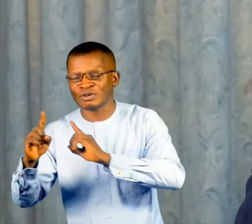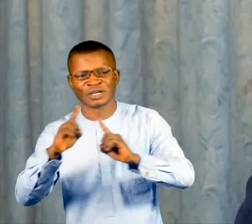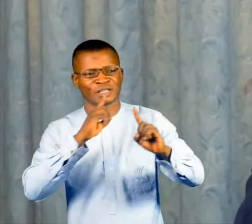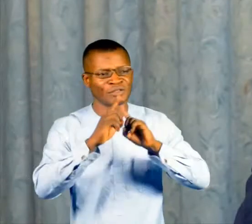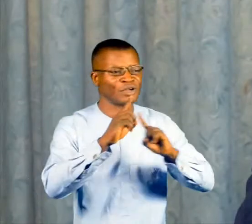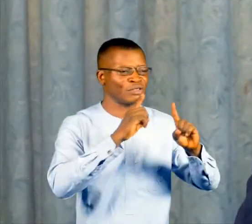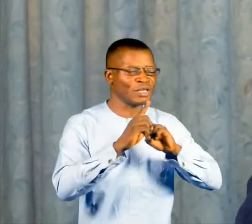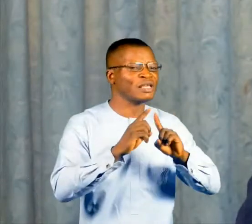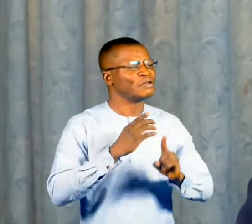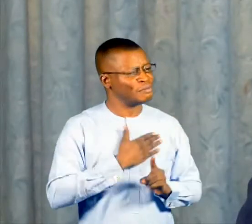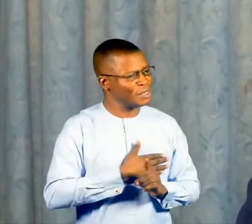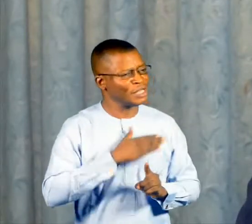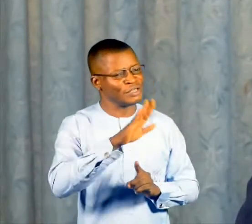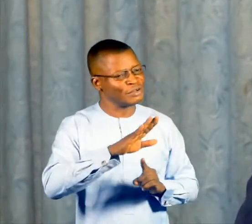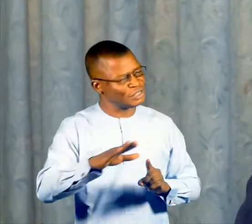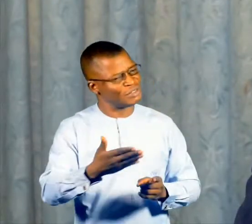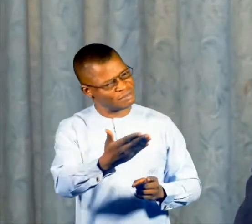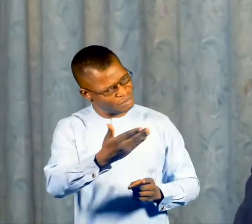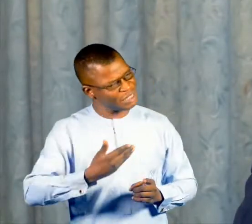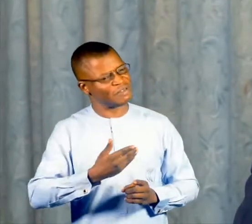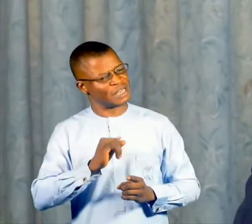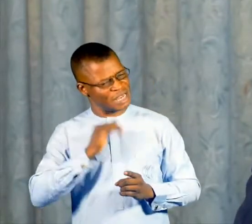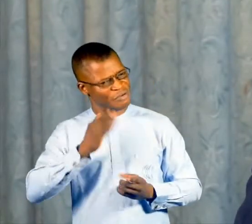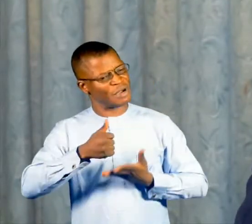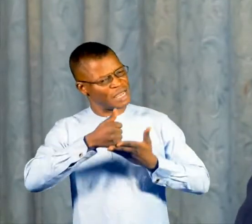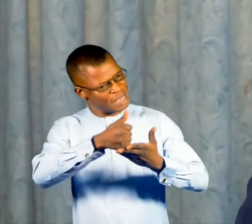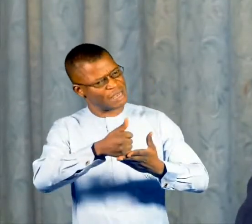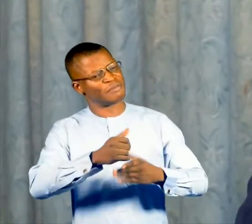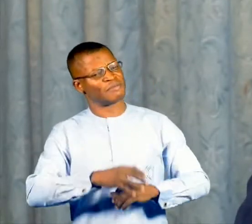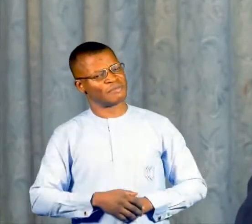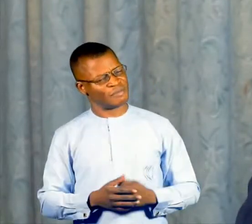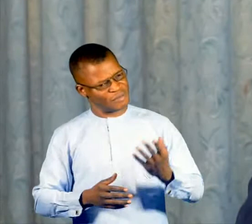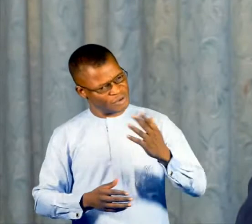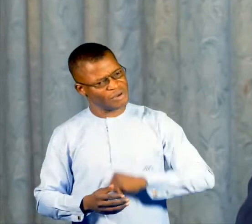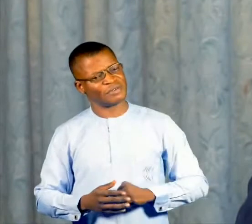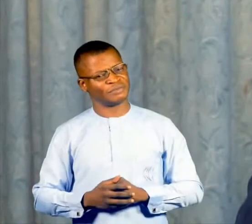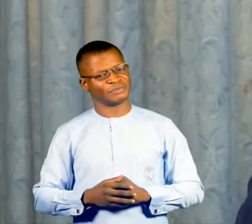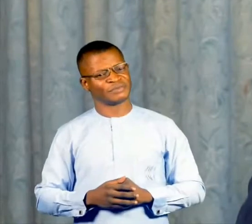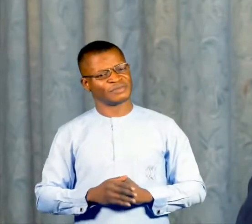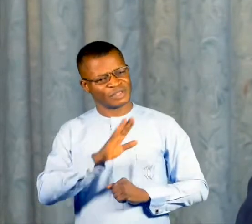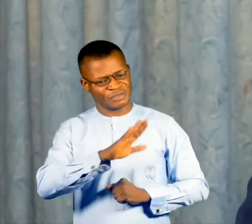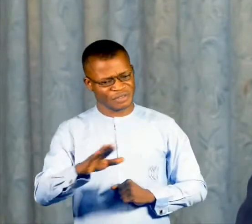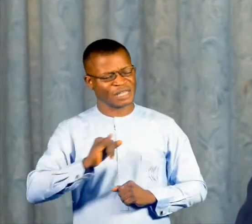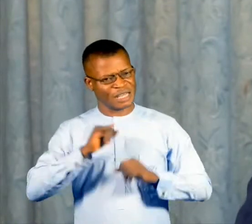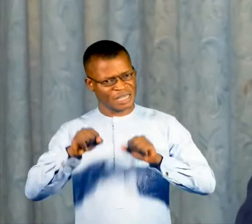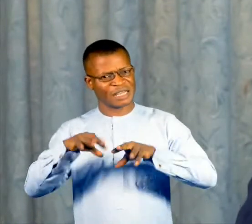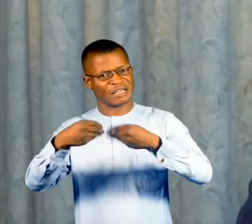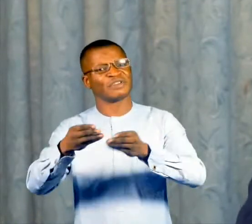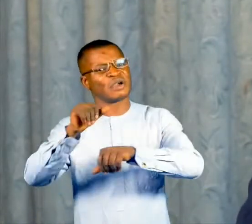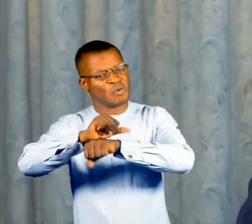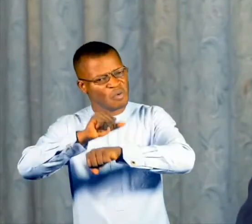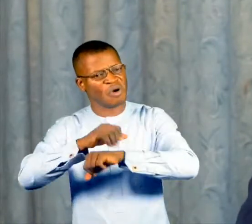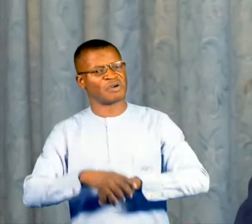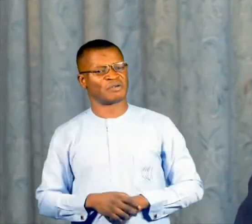talking to them to release their children, to take them to a place where they can be helped, to take them to places